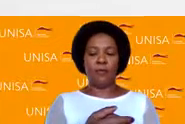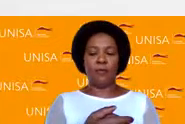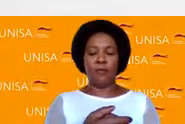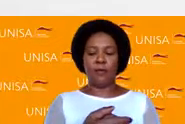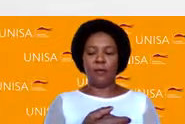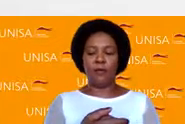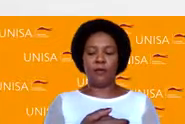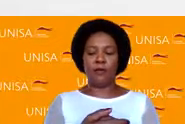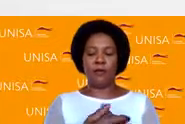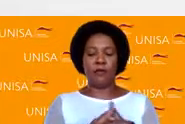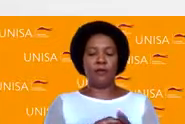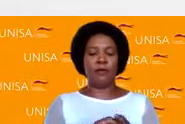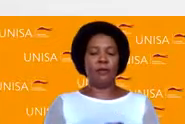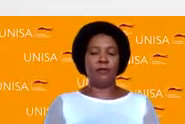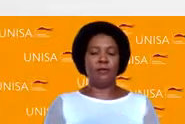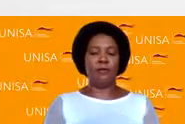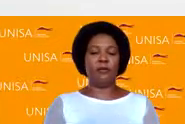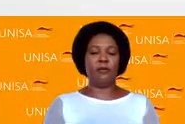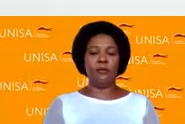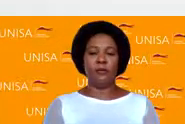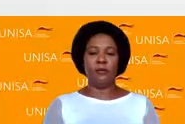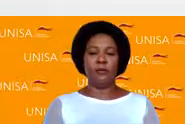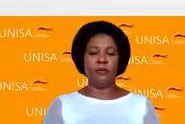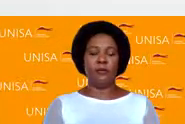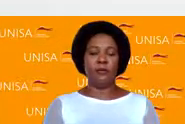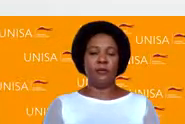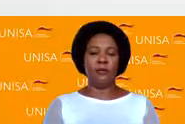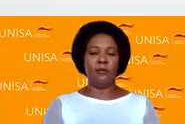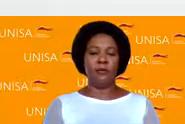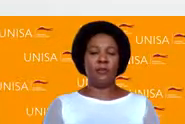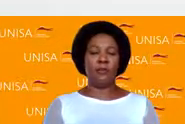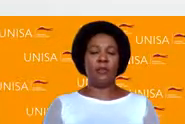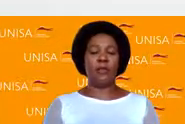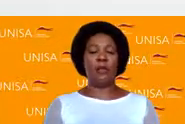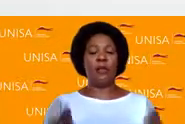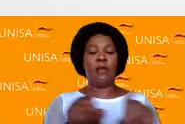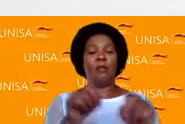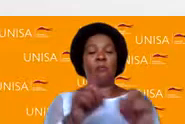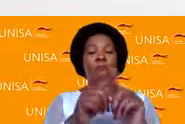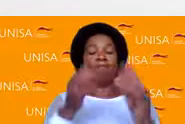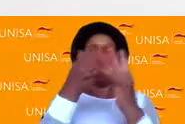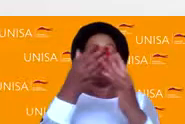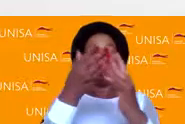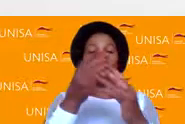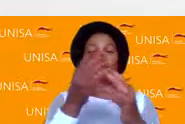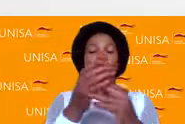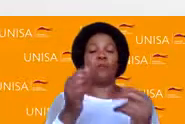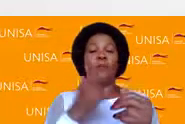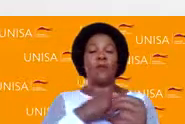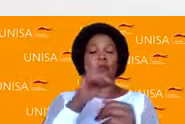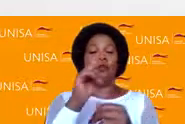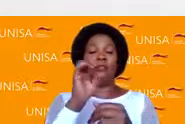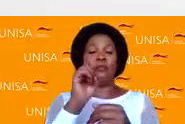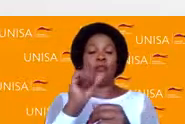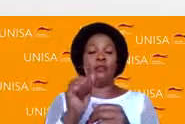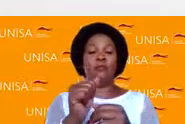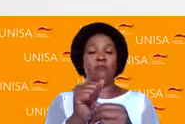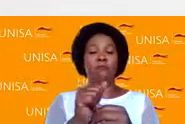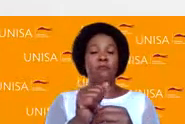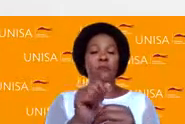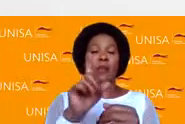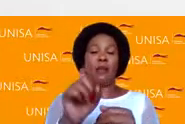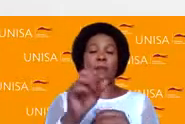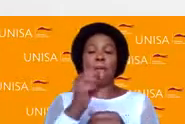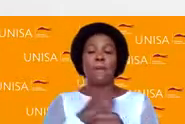So remember, when you get to your dashboard, so you've logged into myUnisa, you clicked on myModules 2022. This is generally